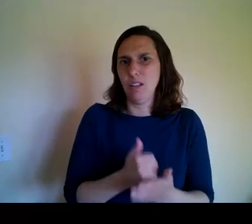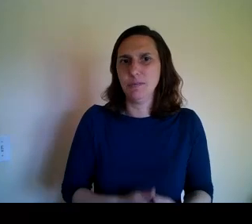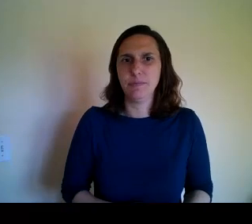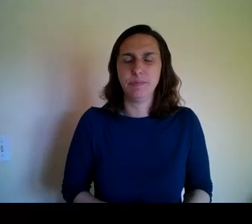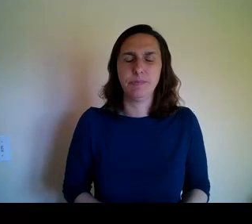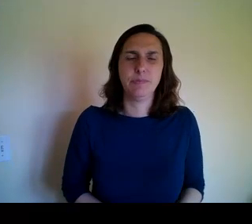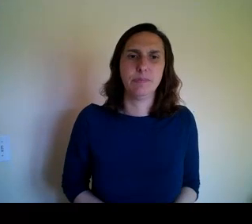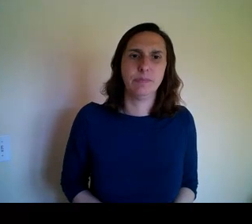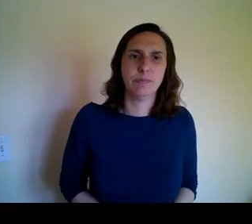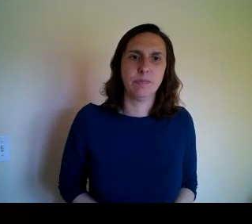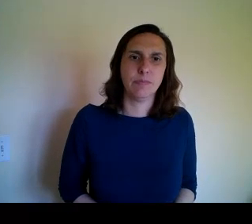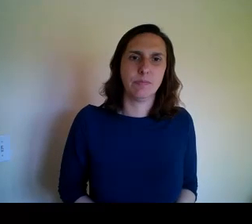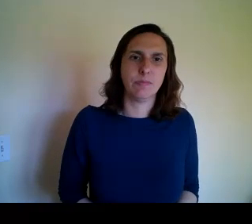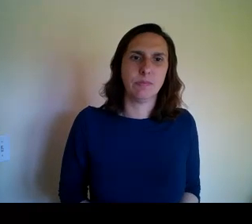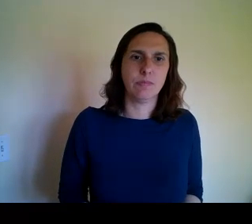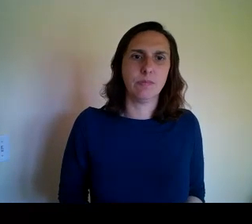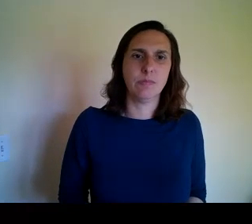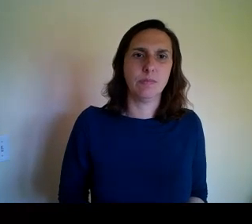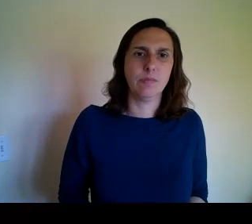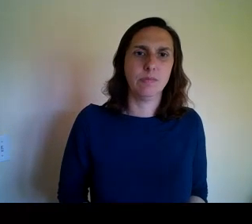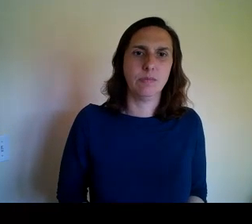2 exponential models.